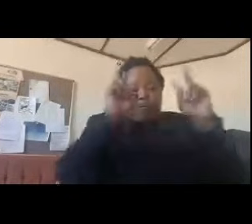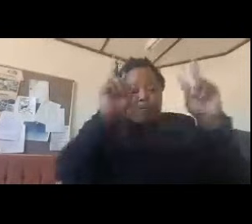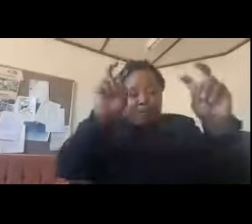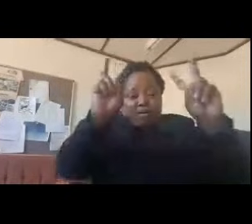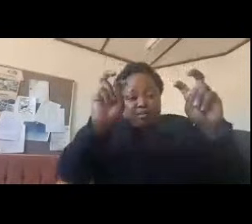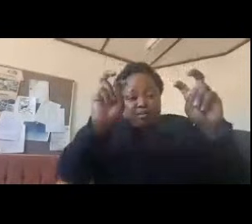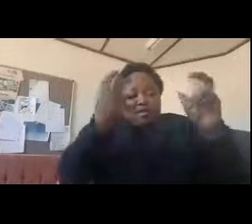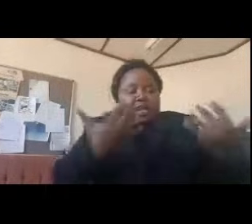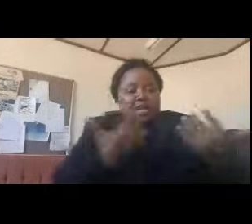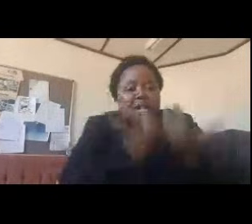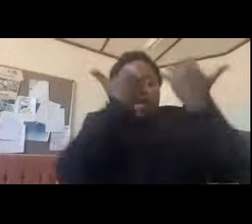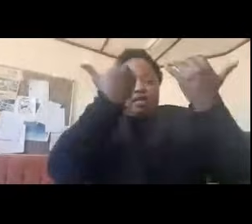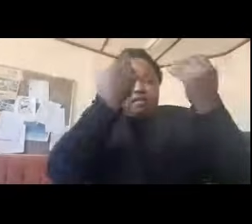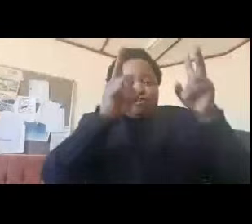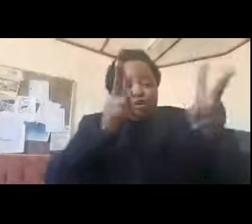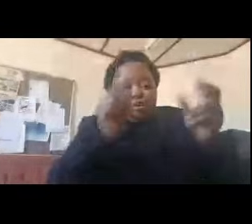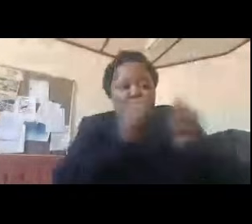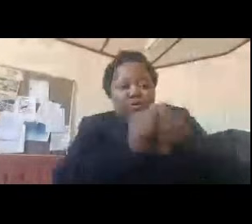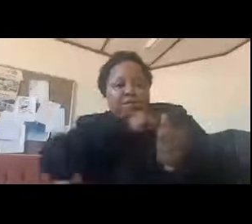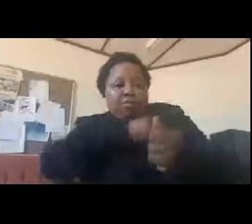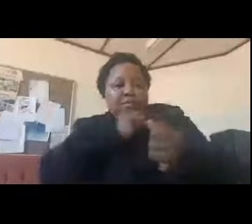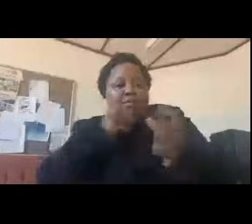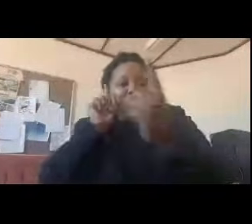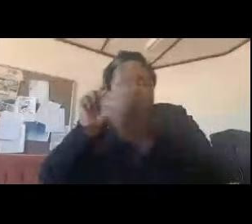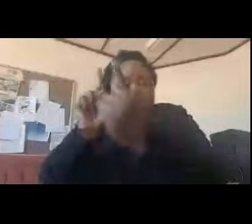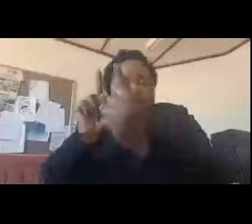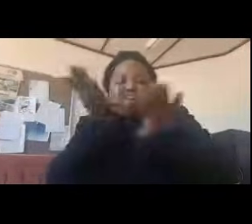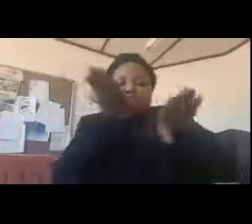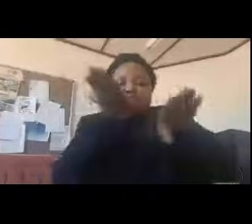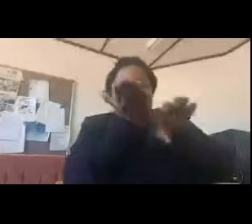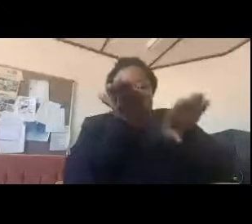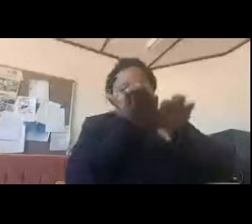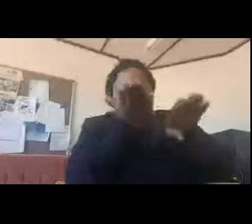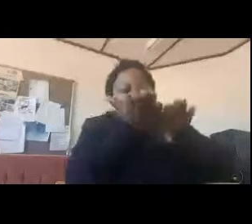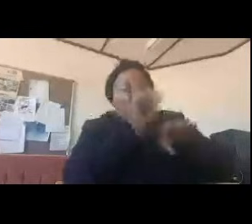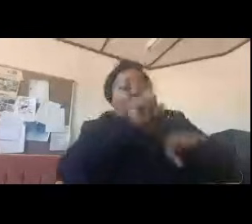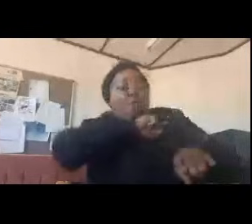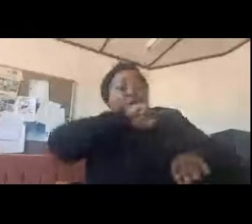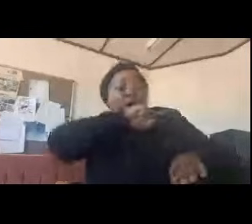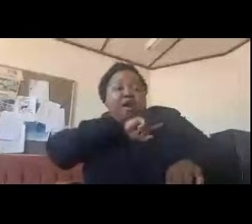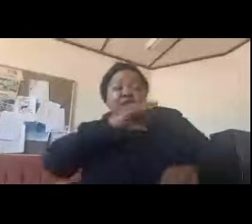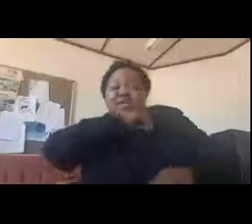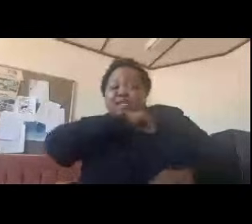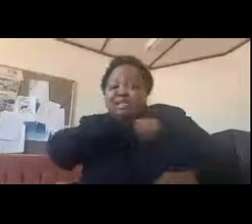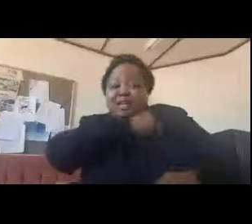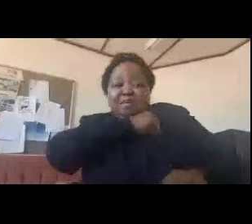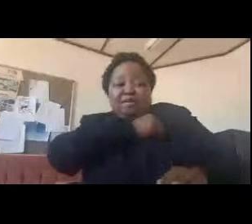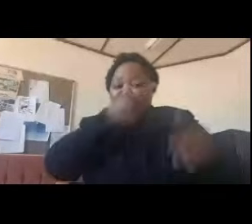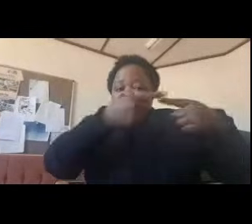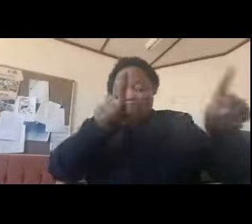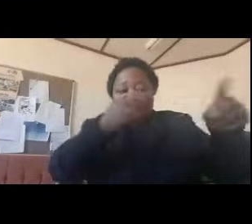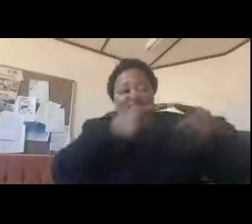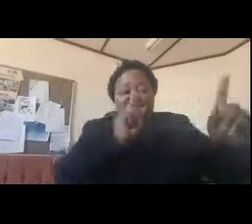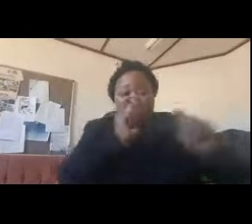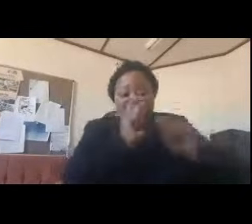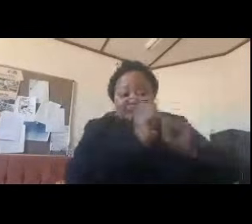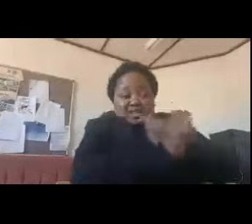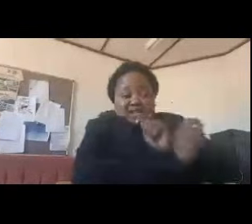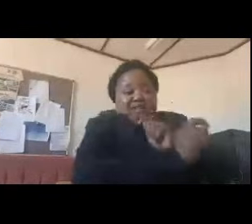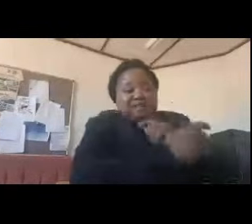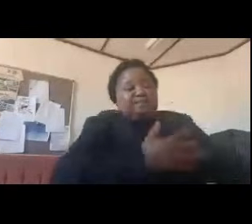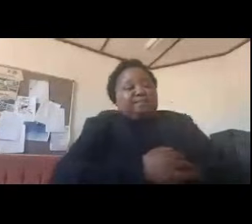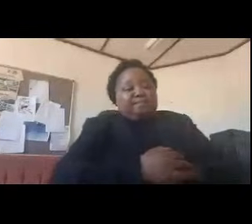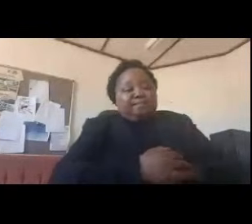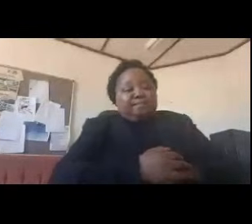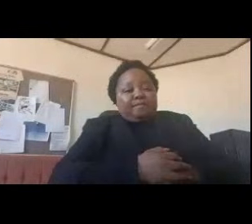with disability faces, they differ because disability is not straitjacketed. In particular, the